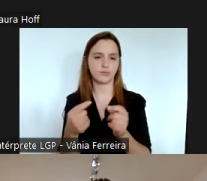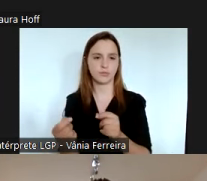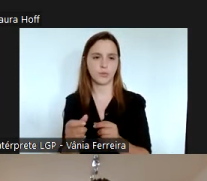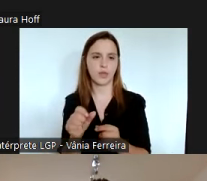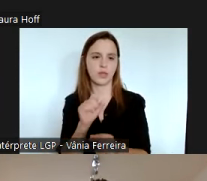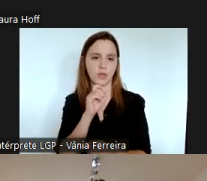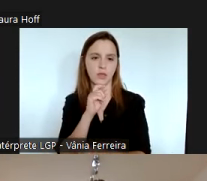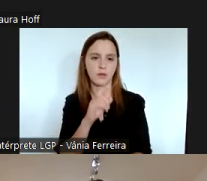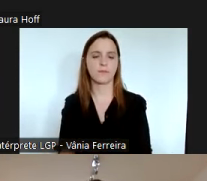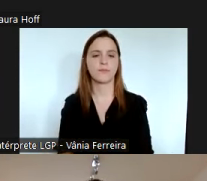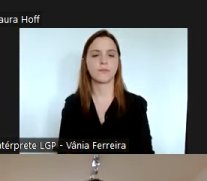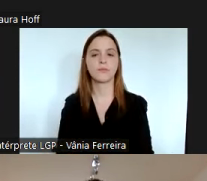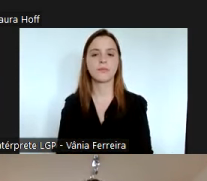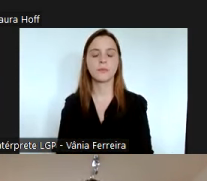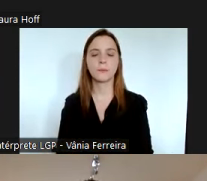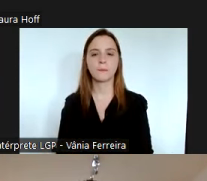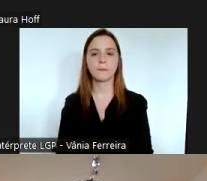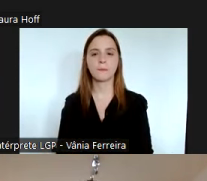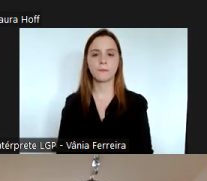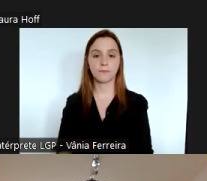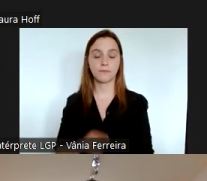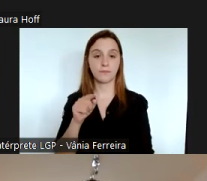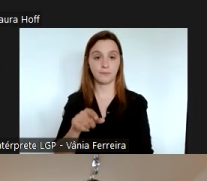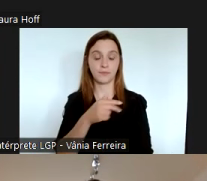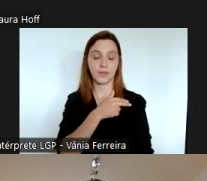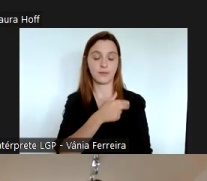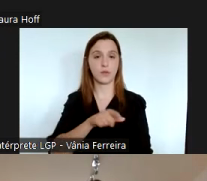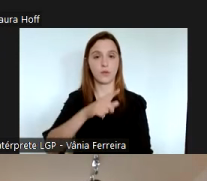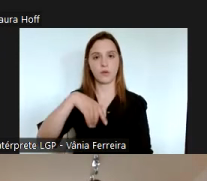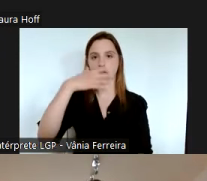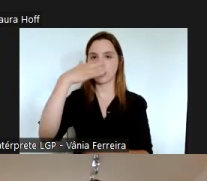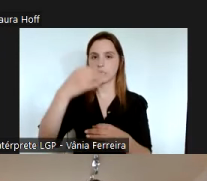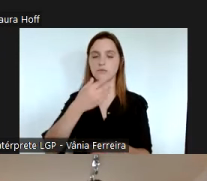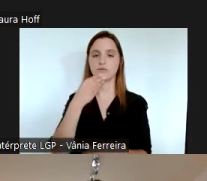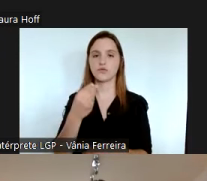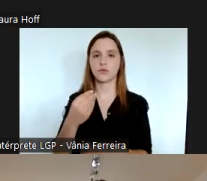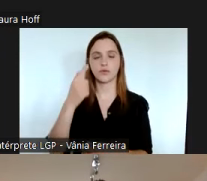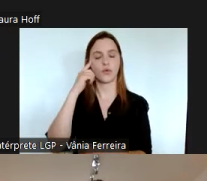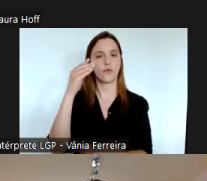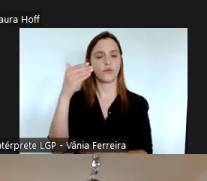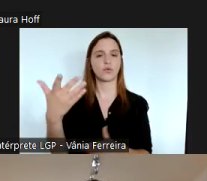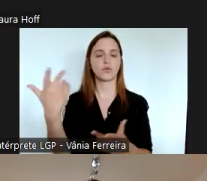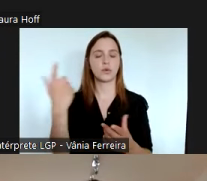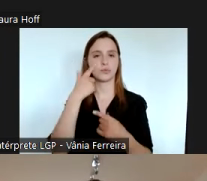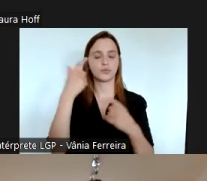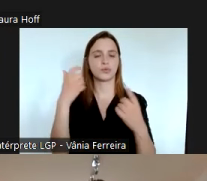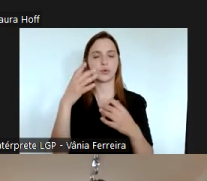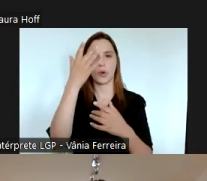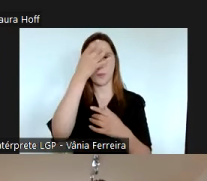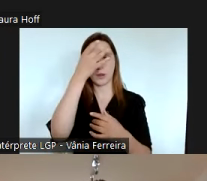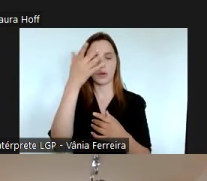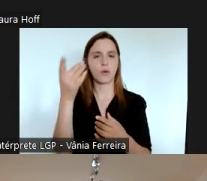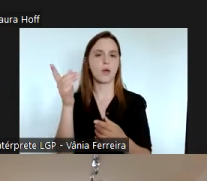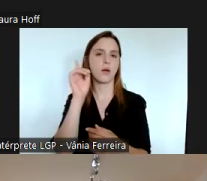In Szeged, we believe that young people are the future and popular opinions as just as valuable as